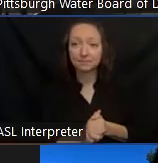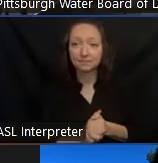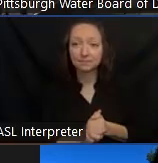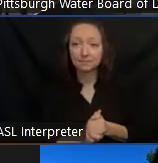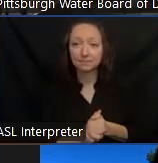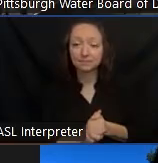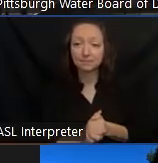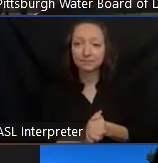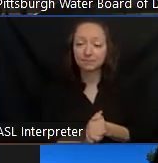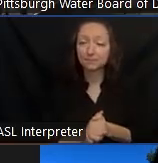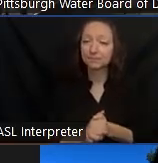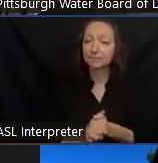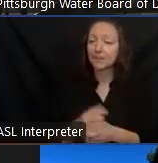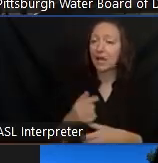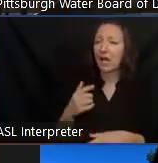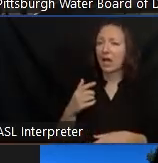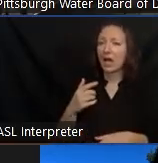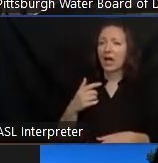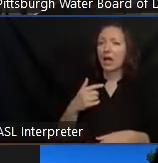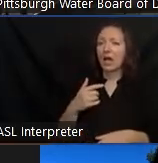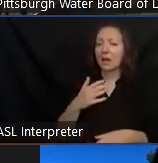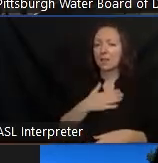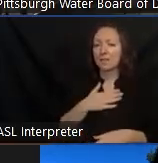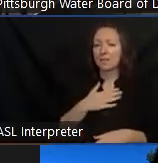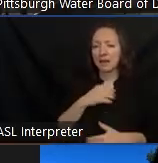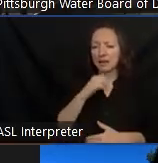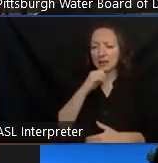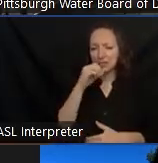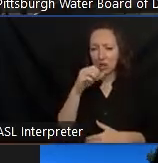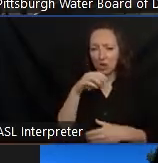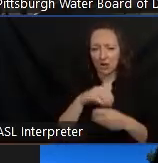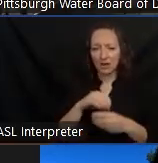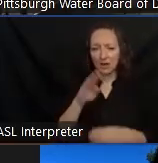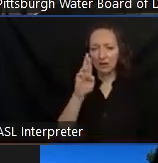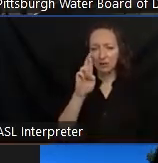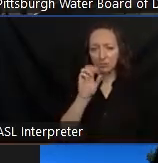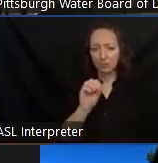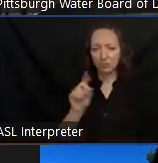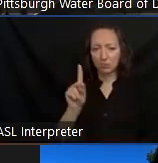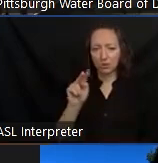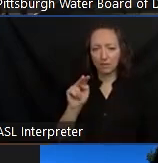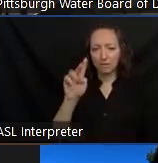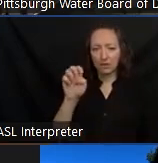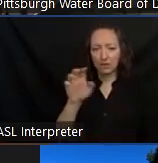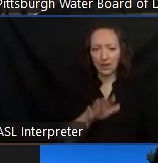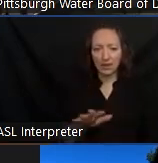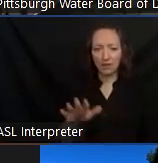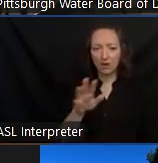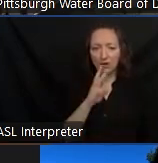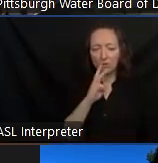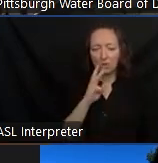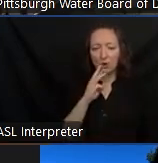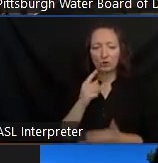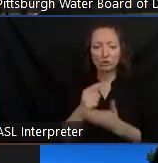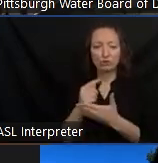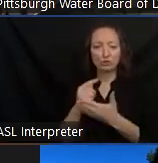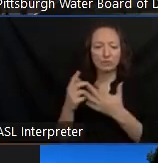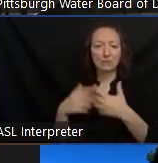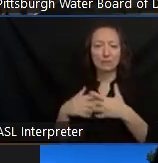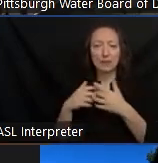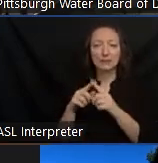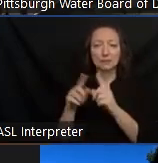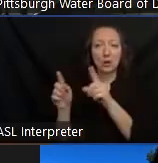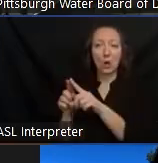Well, I can't say that mine is in the Brookville area water treatment plant, but I did also